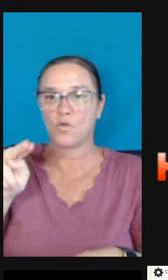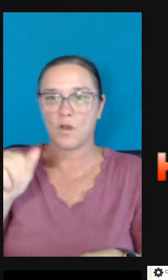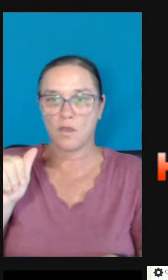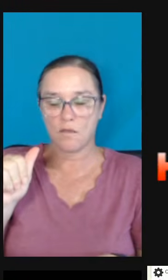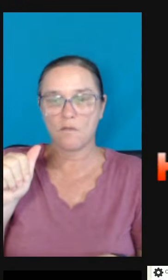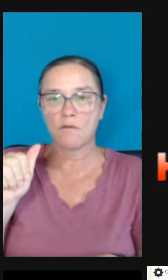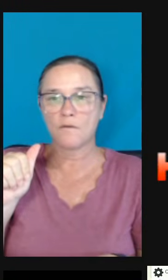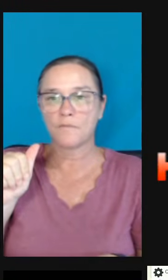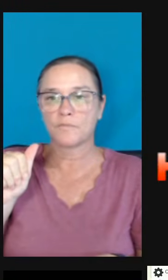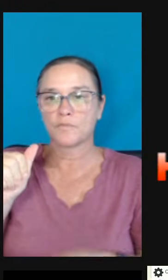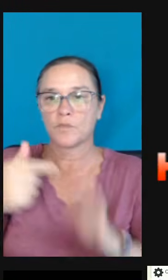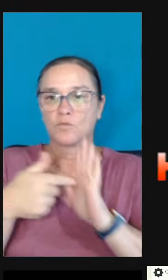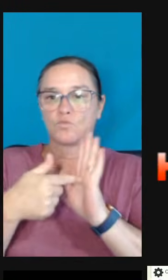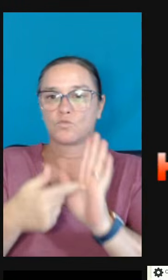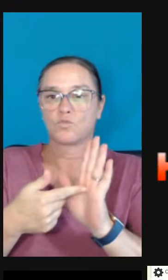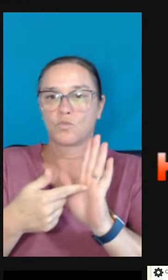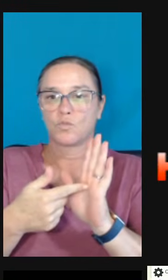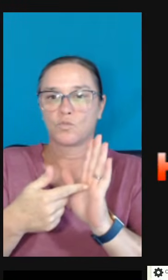showing